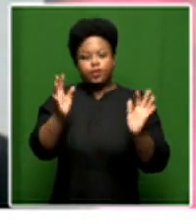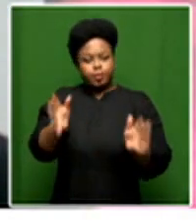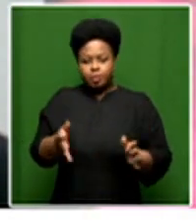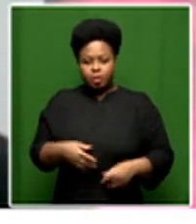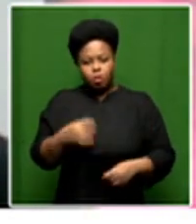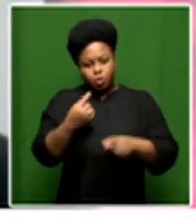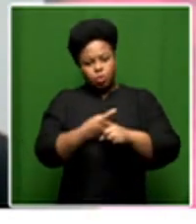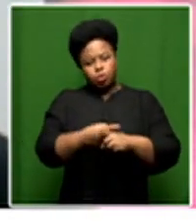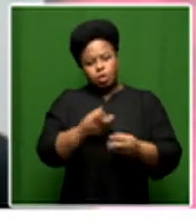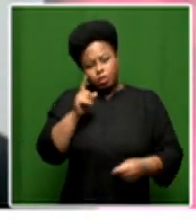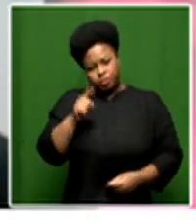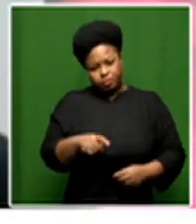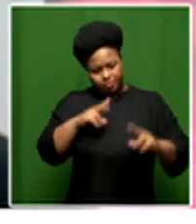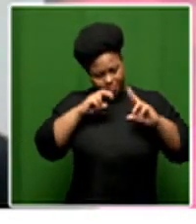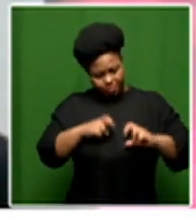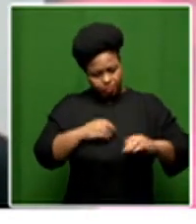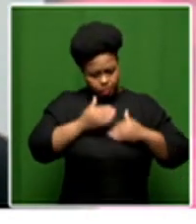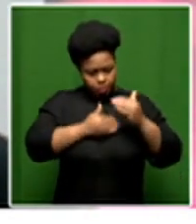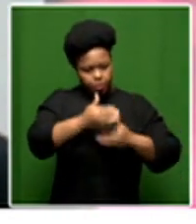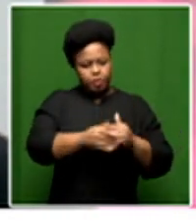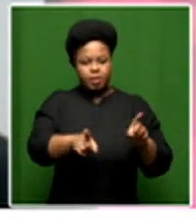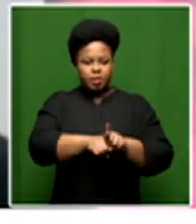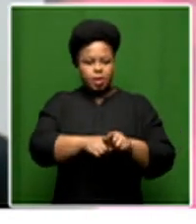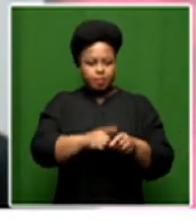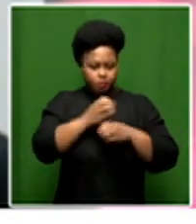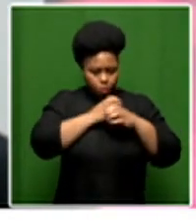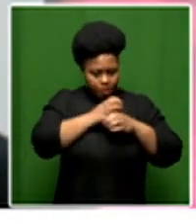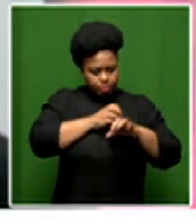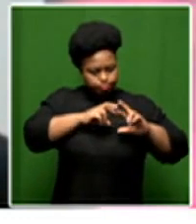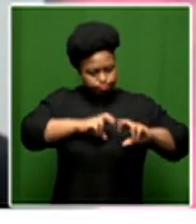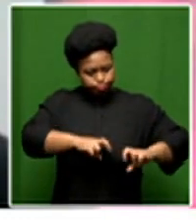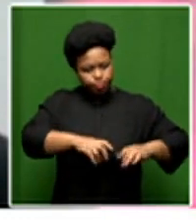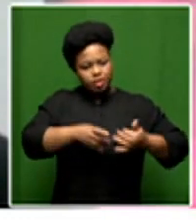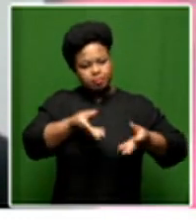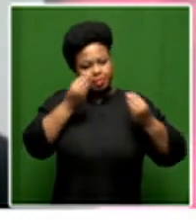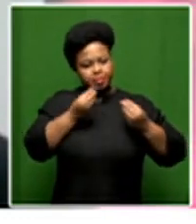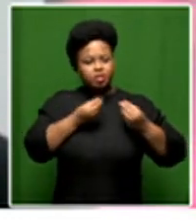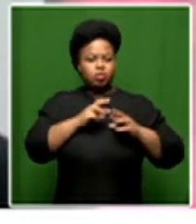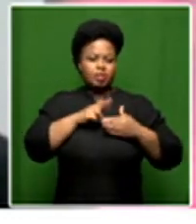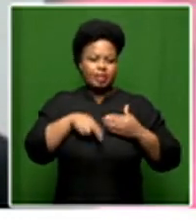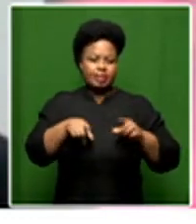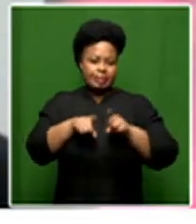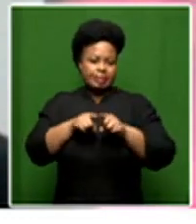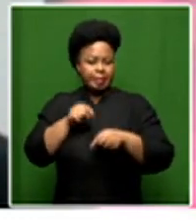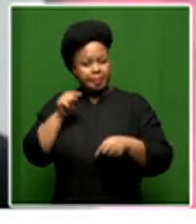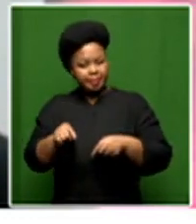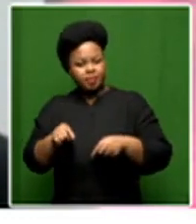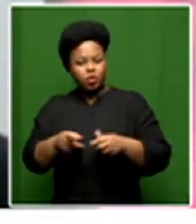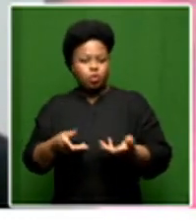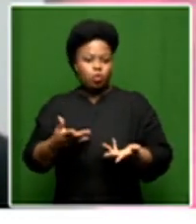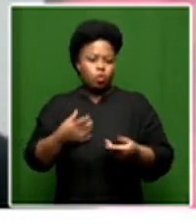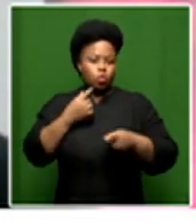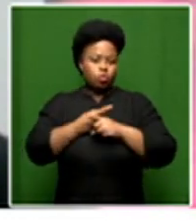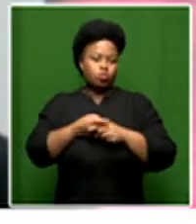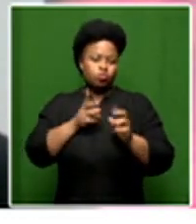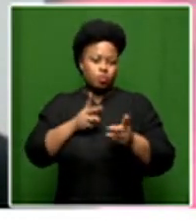be subjected to processes of testing and getting results, as we will have to be doing as a normal thing, as a normal